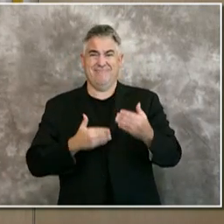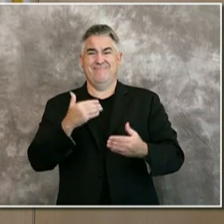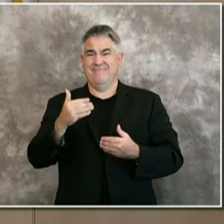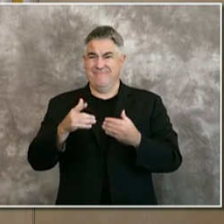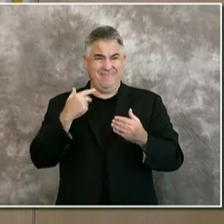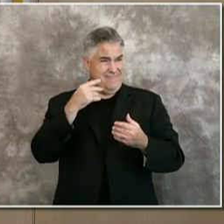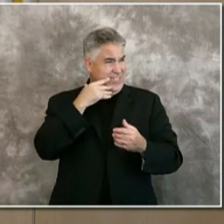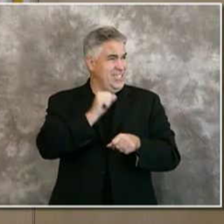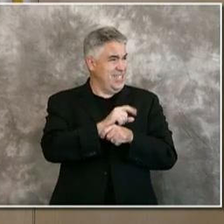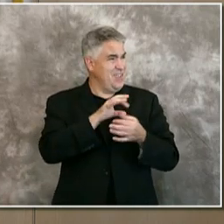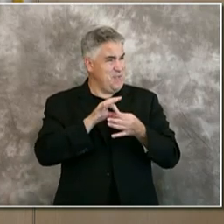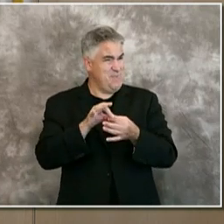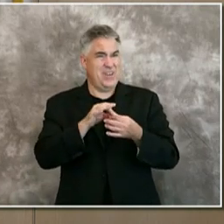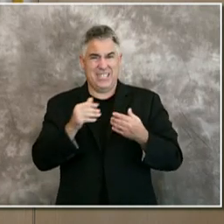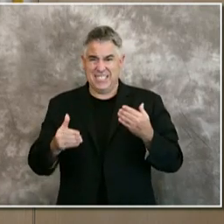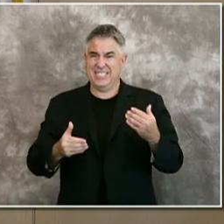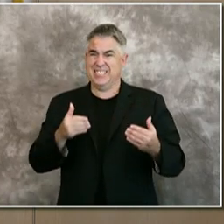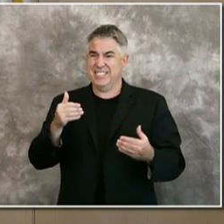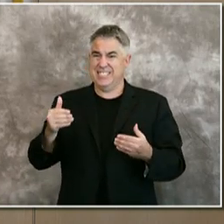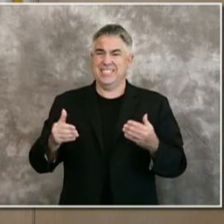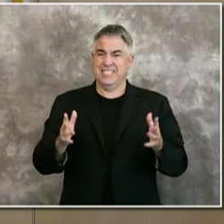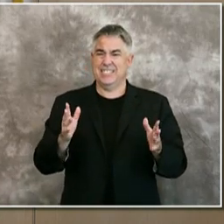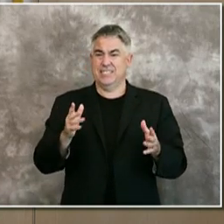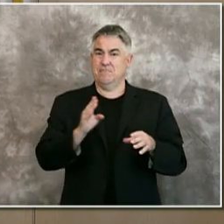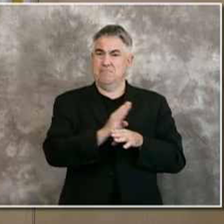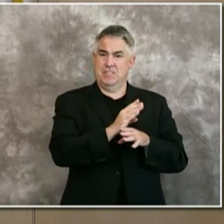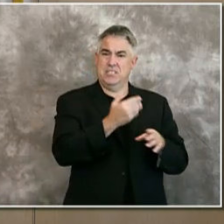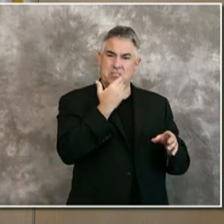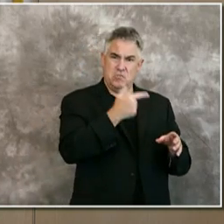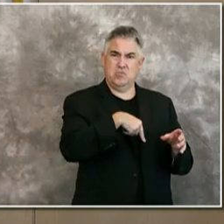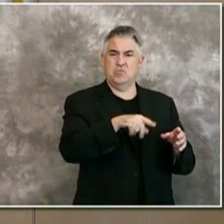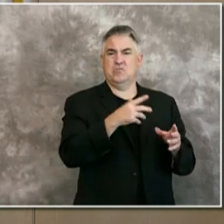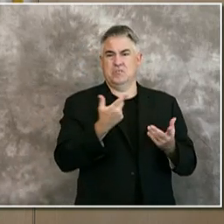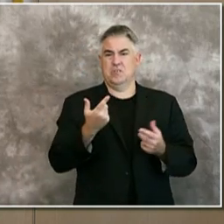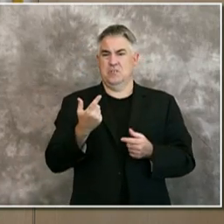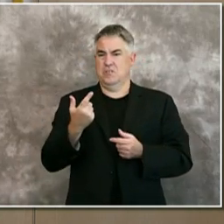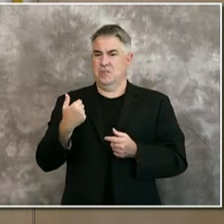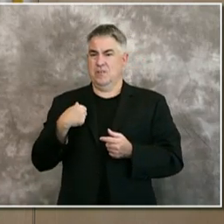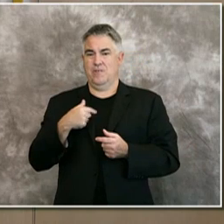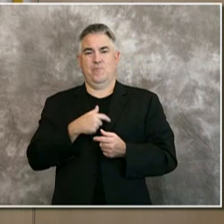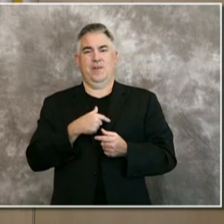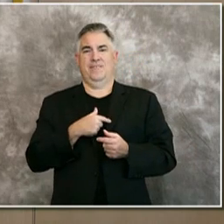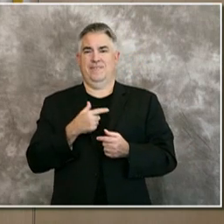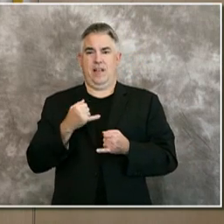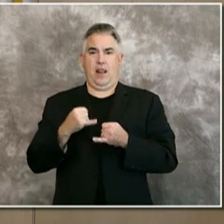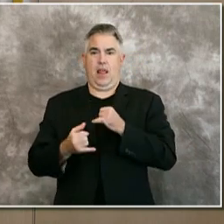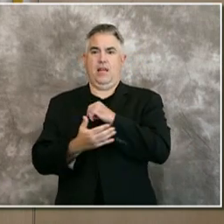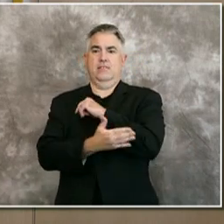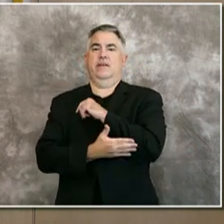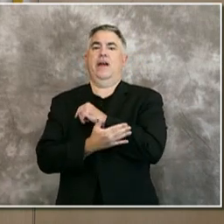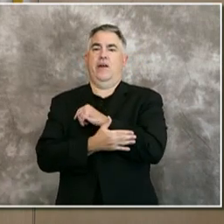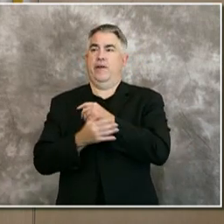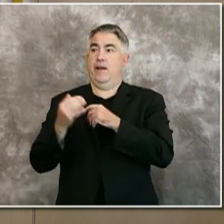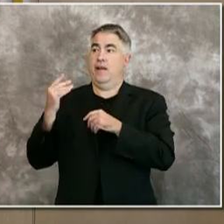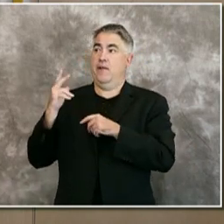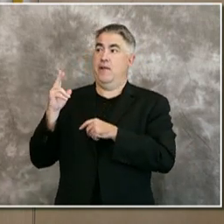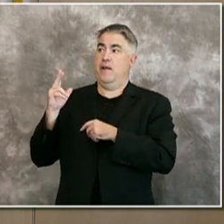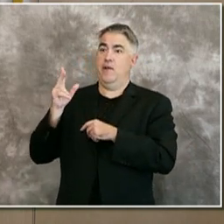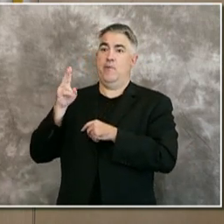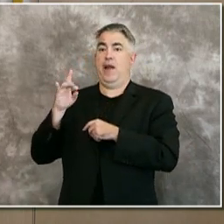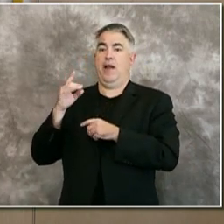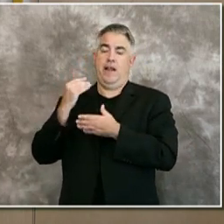we were actually, as you may or may not know, one of the last counties to be included in the now